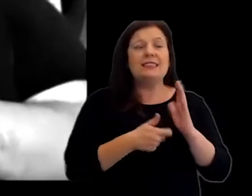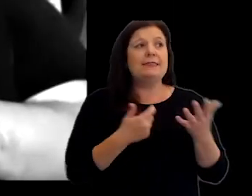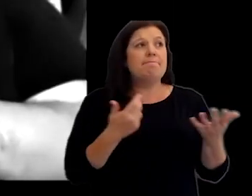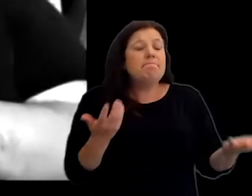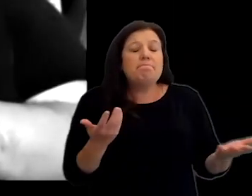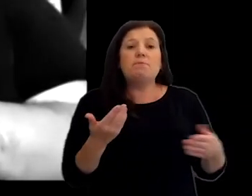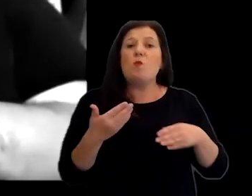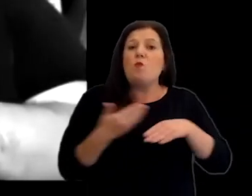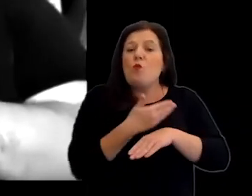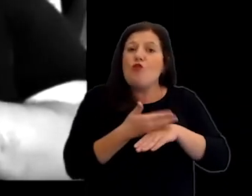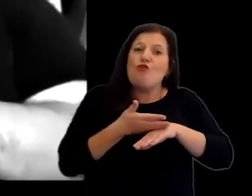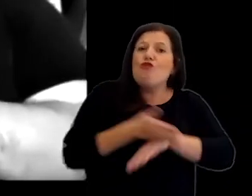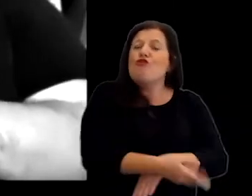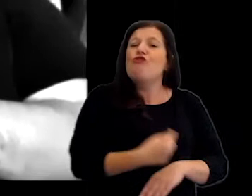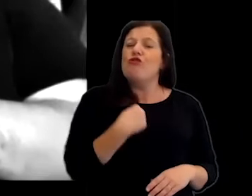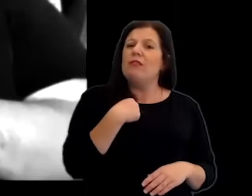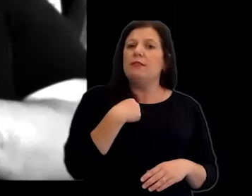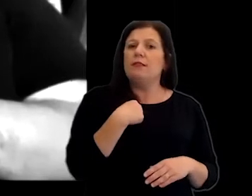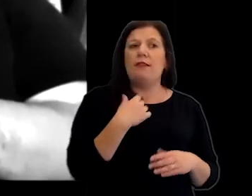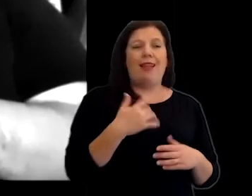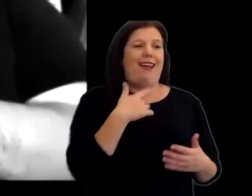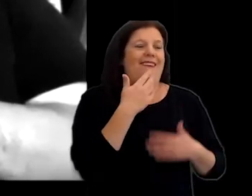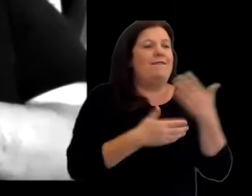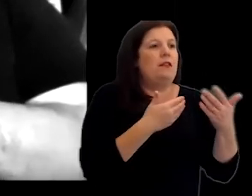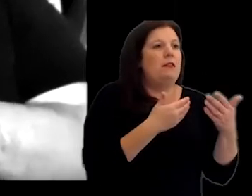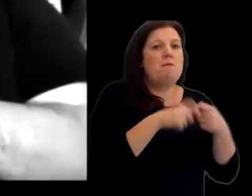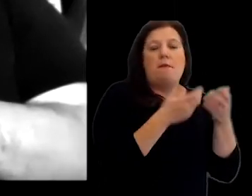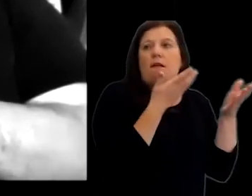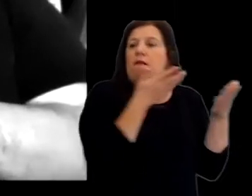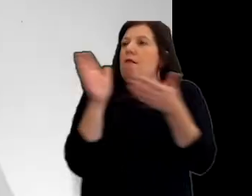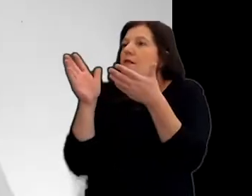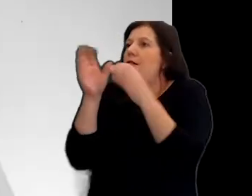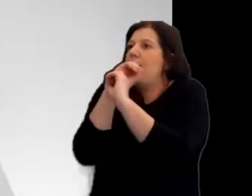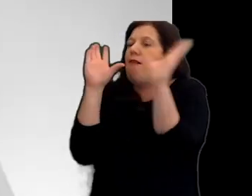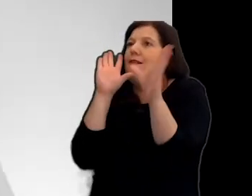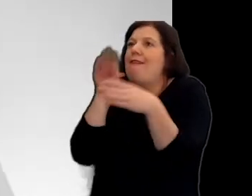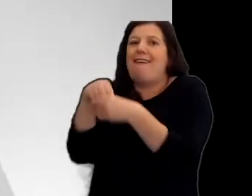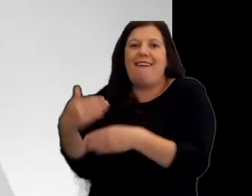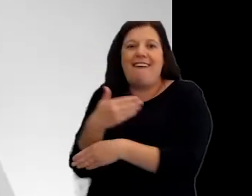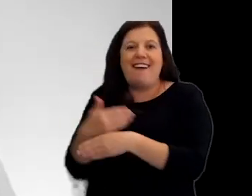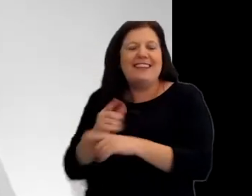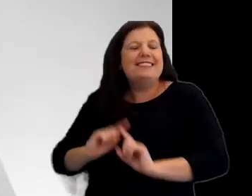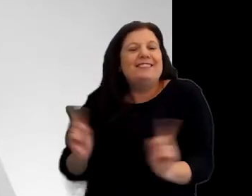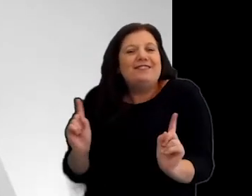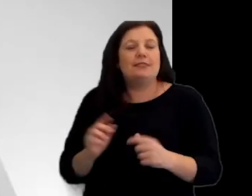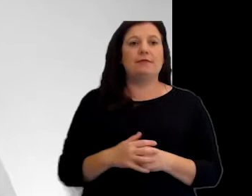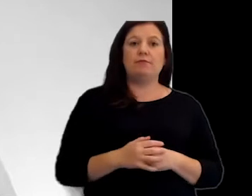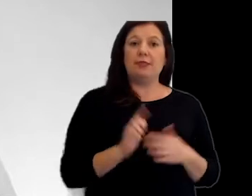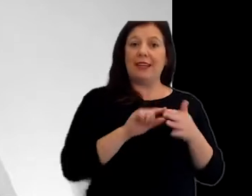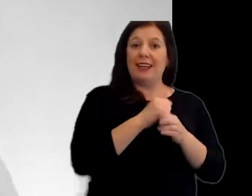and working very hard. It gives me an escape to do something else. If it wasn't for Ego,